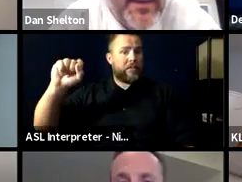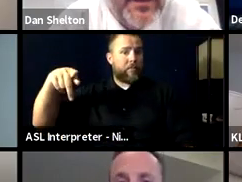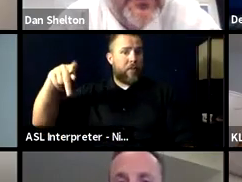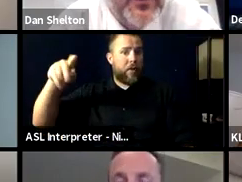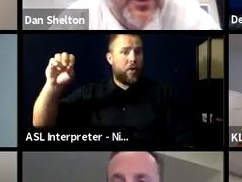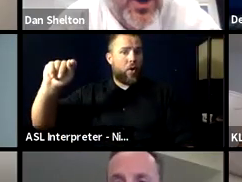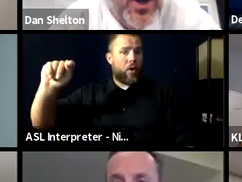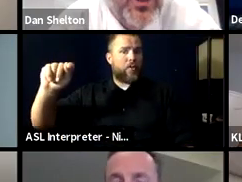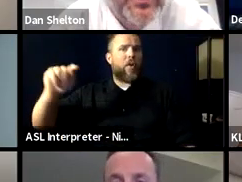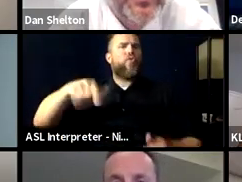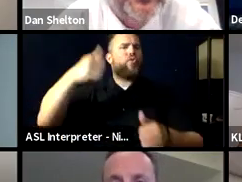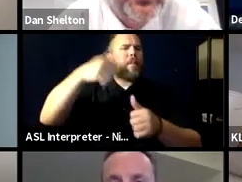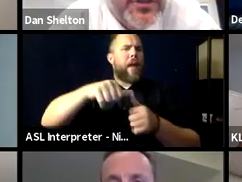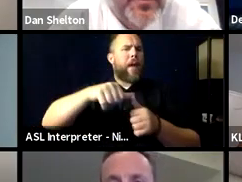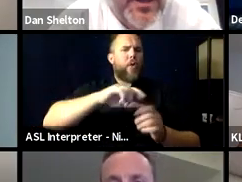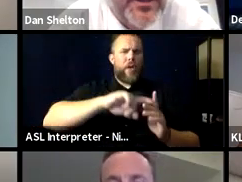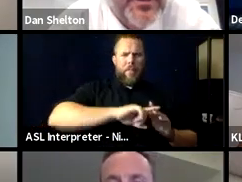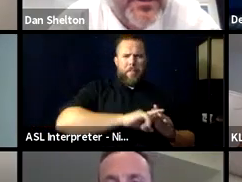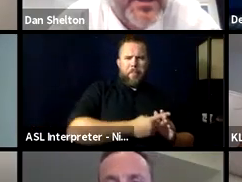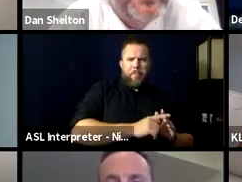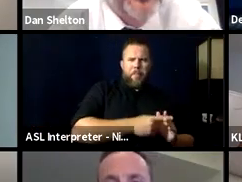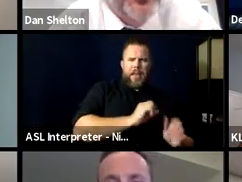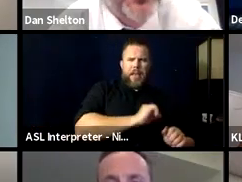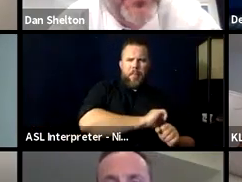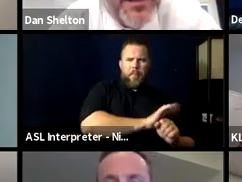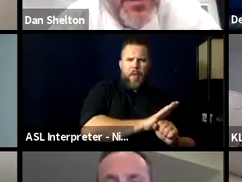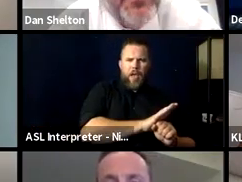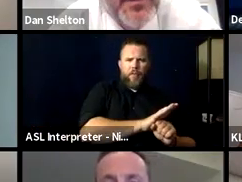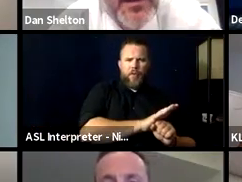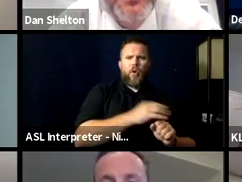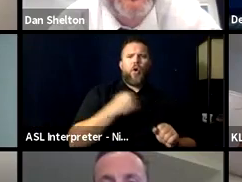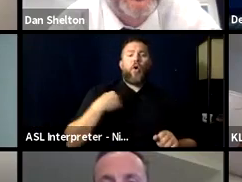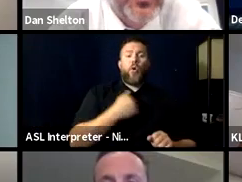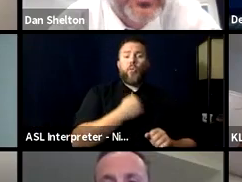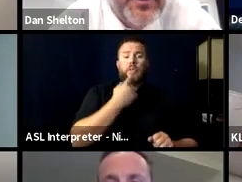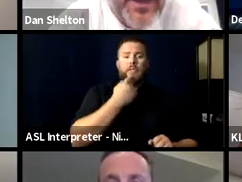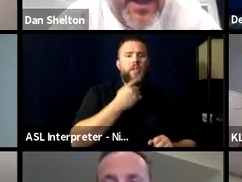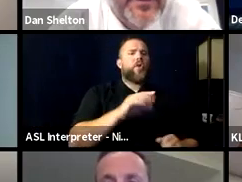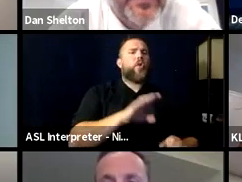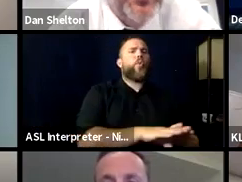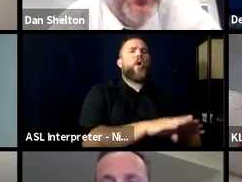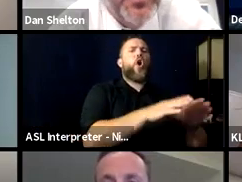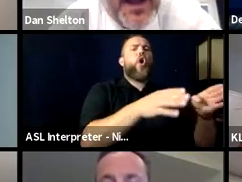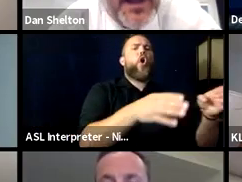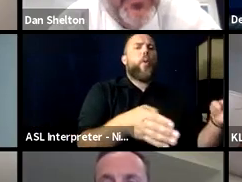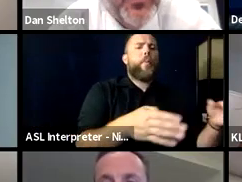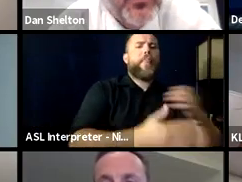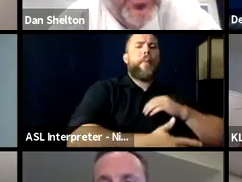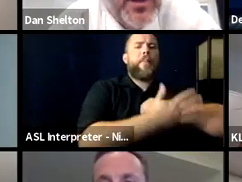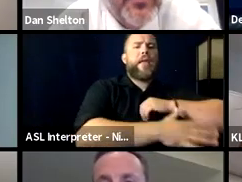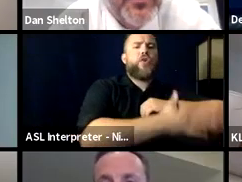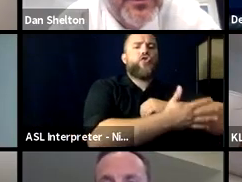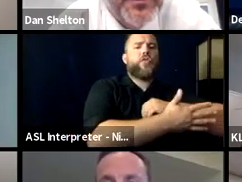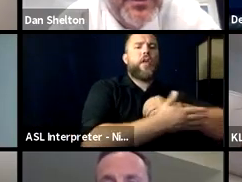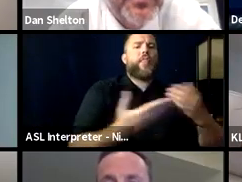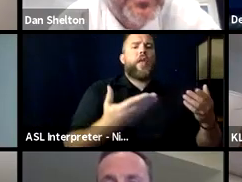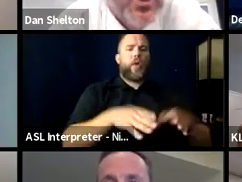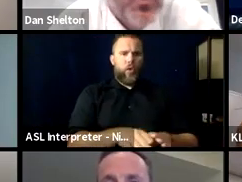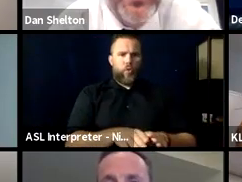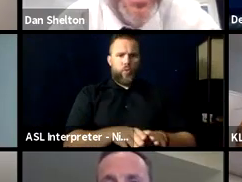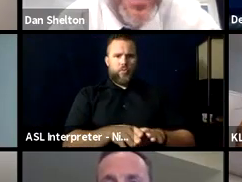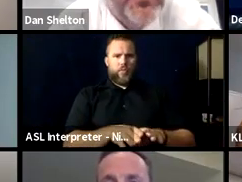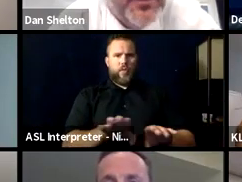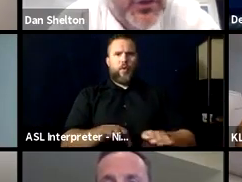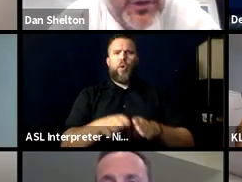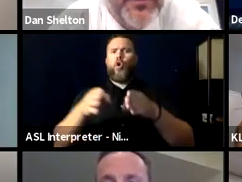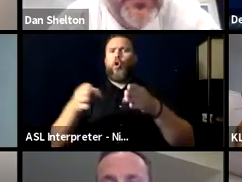the pandemic, if you recall, he closed the beaches. He then opened them back up. He then closed them again. He then opened them back up. Those were all governor's decisions.